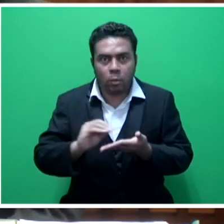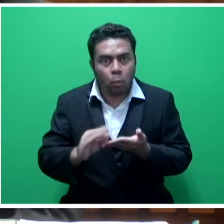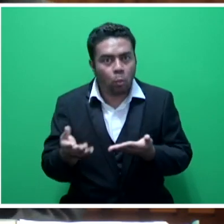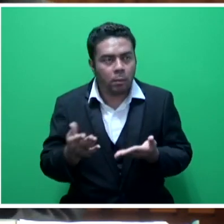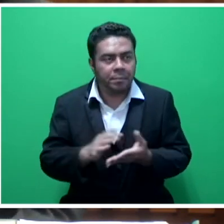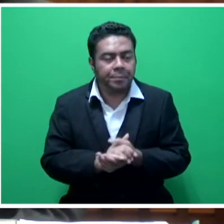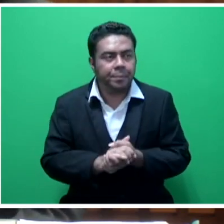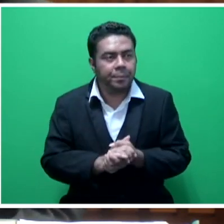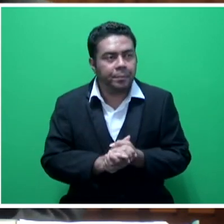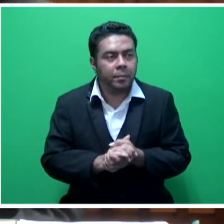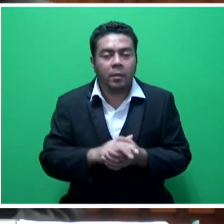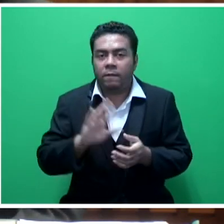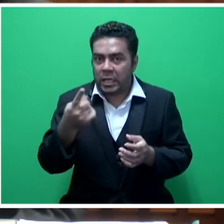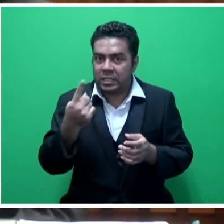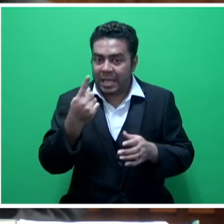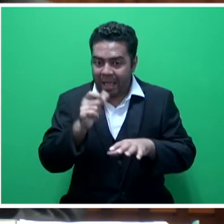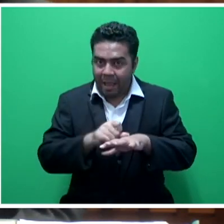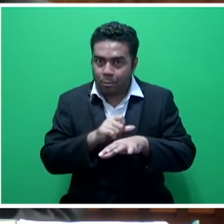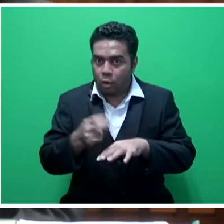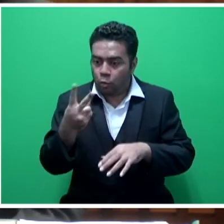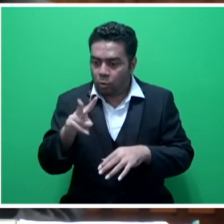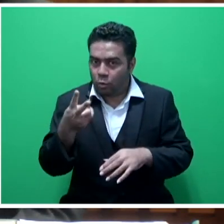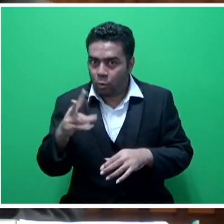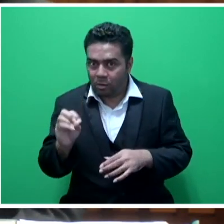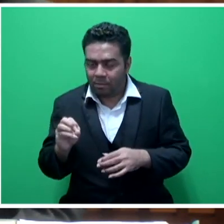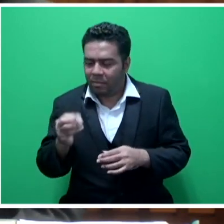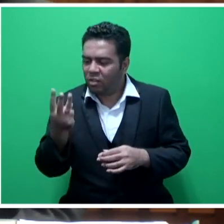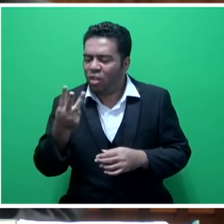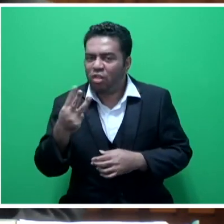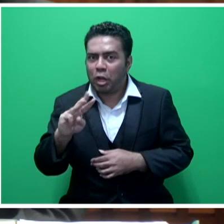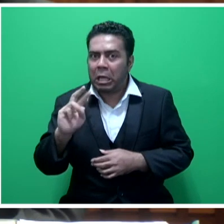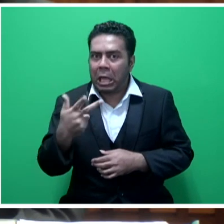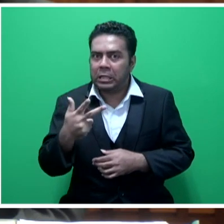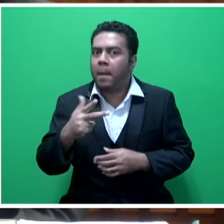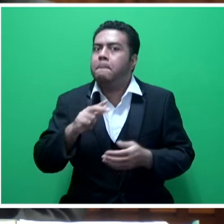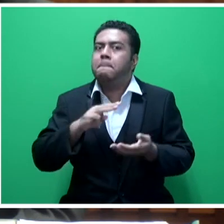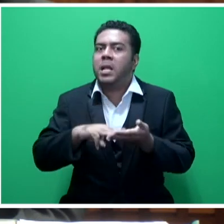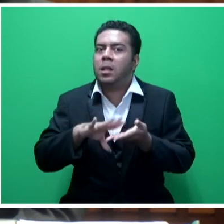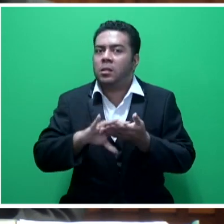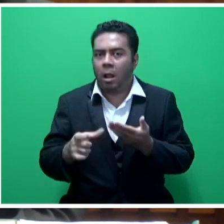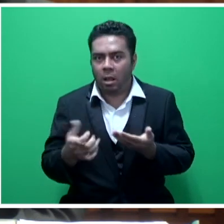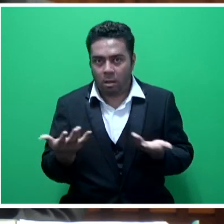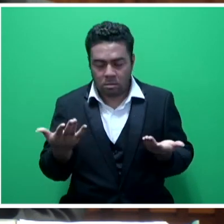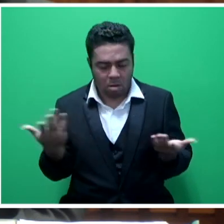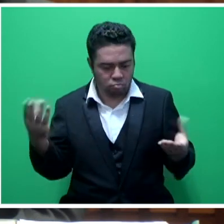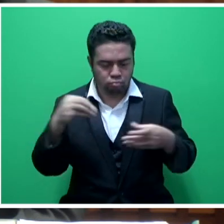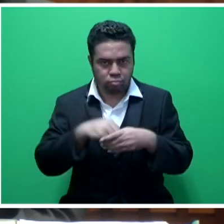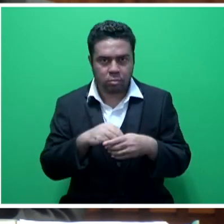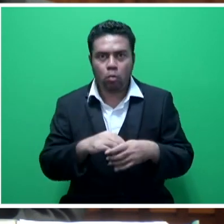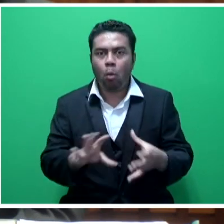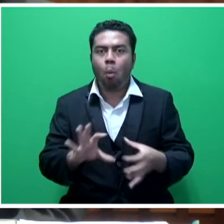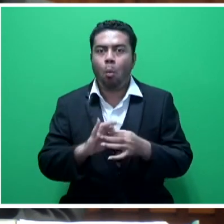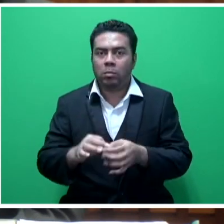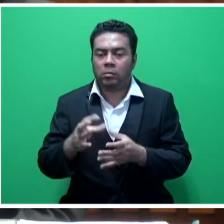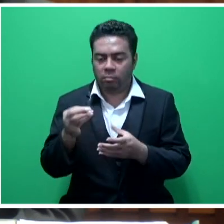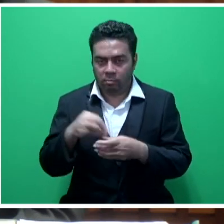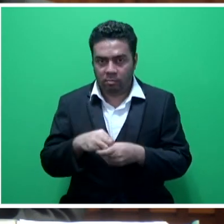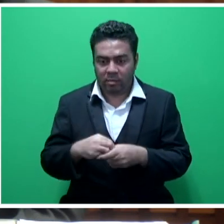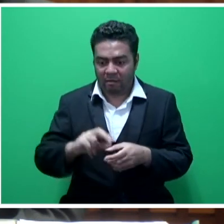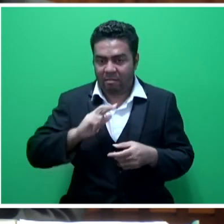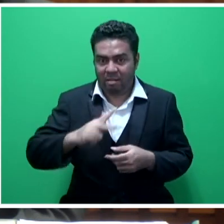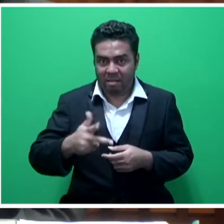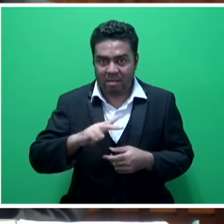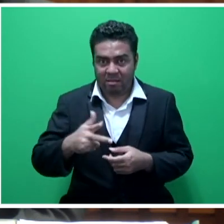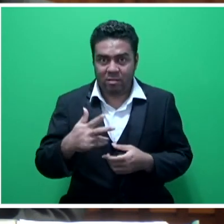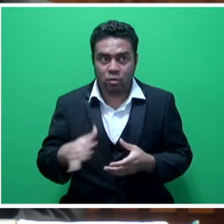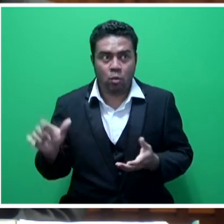on 1st April 2020 was Fijian $38 million, comprising primarily of aircraft ownership and lease